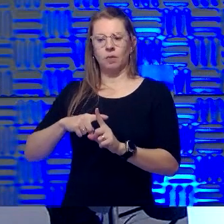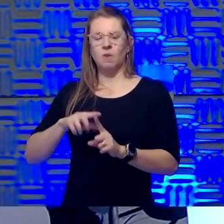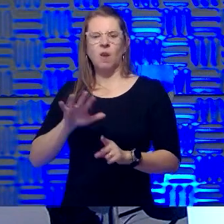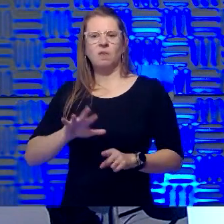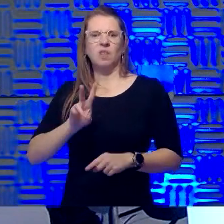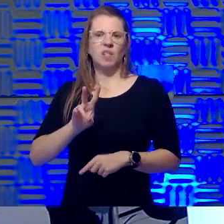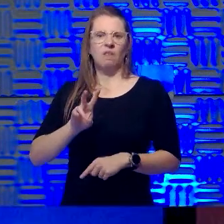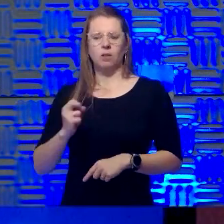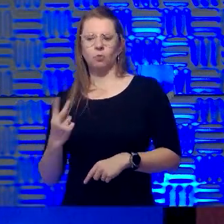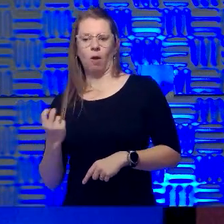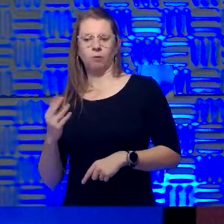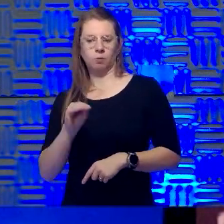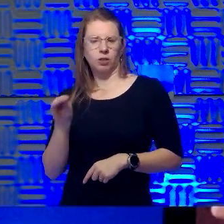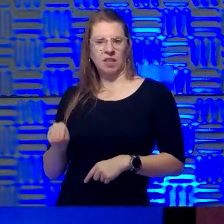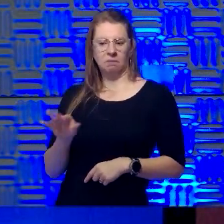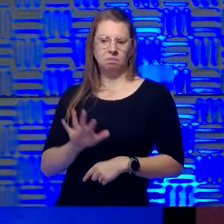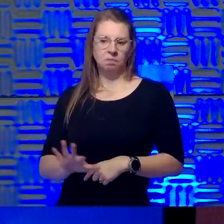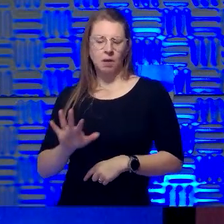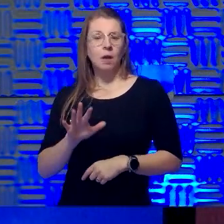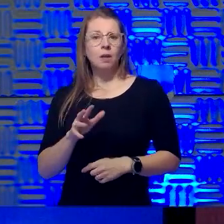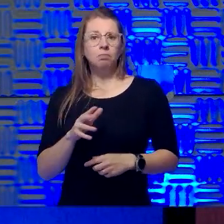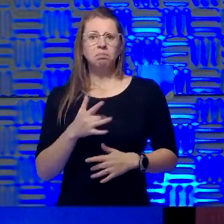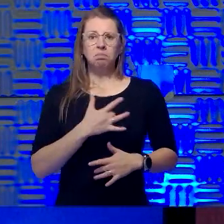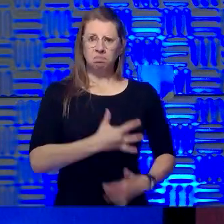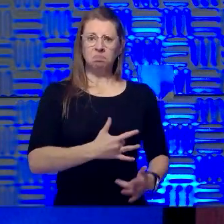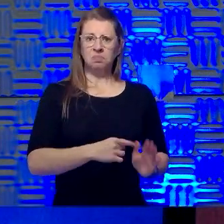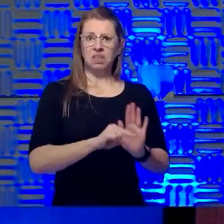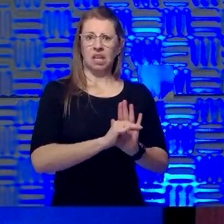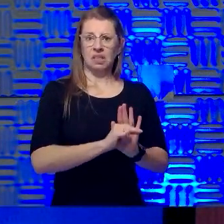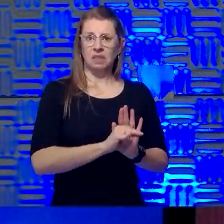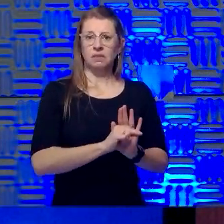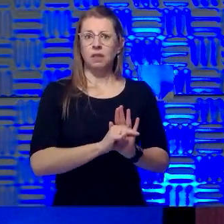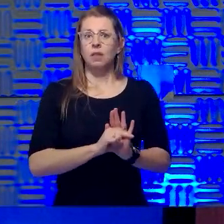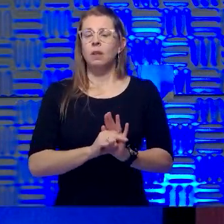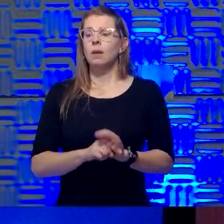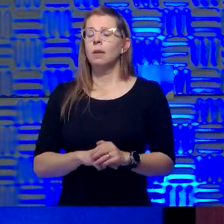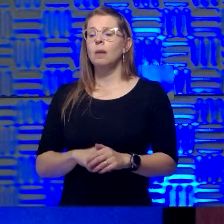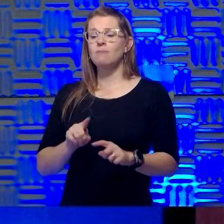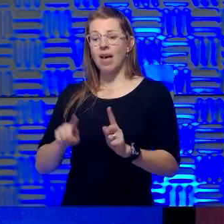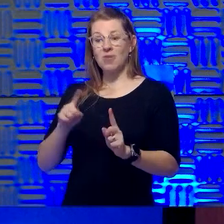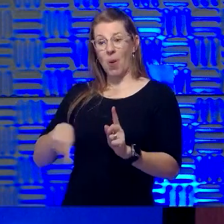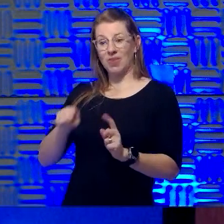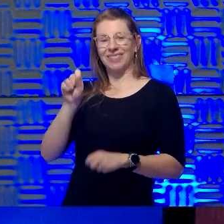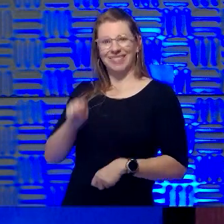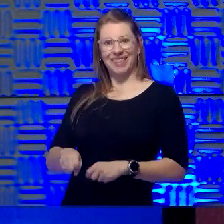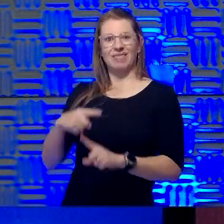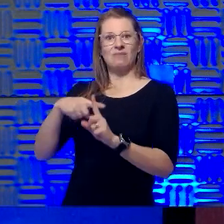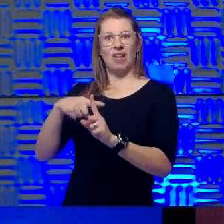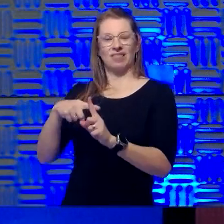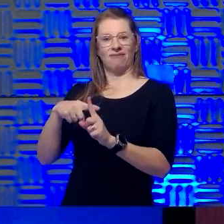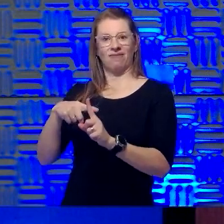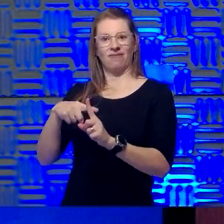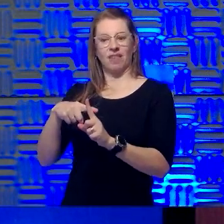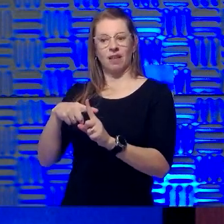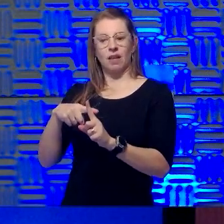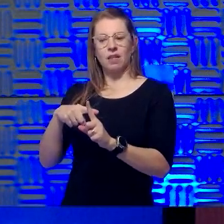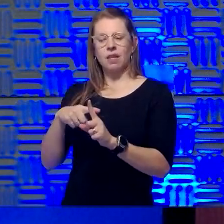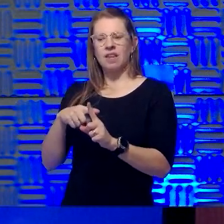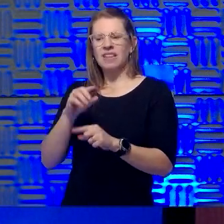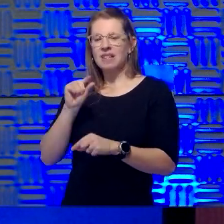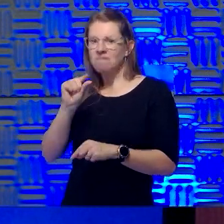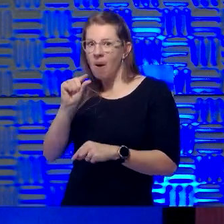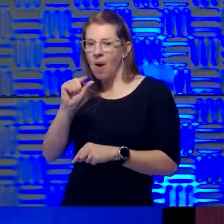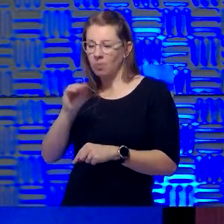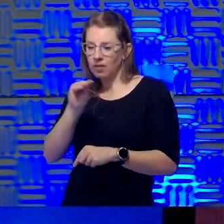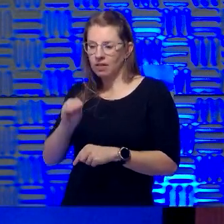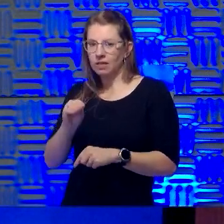12% or whatever people actually test positive. So most are negative. Yep. But of those people who test positive, a very small percentage actually need to be in the hospital. Yep.